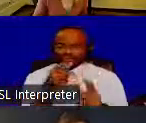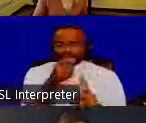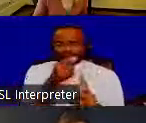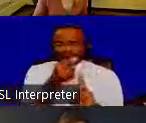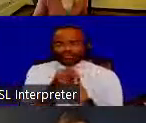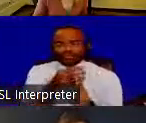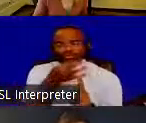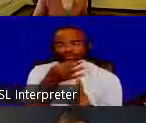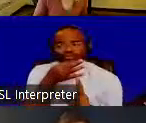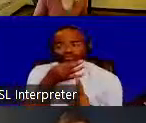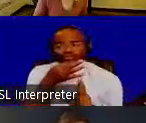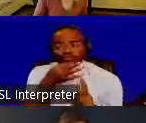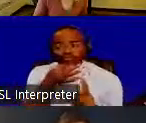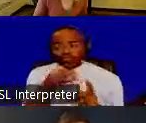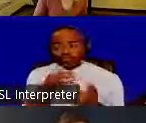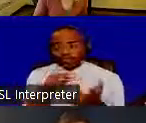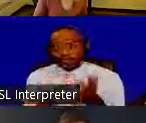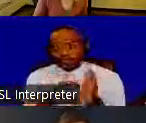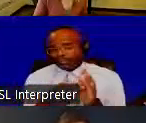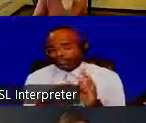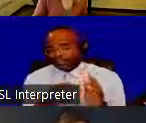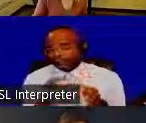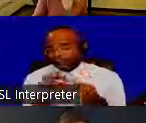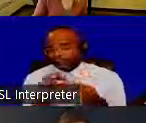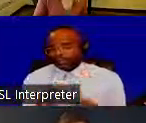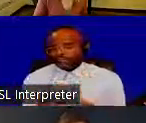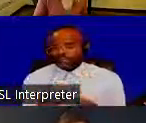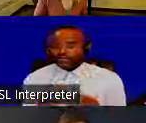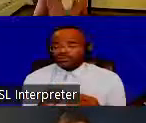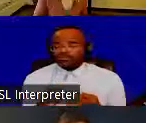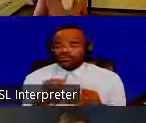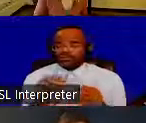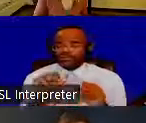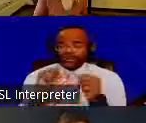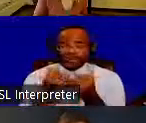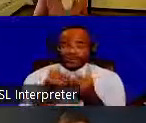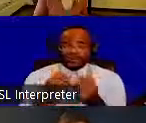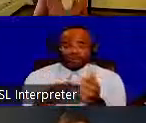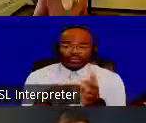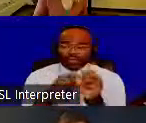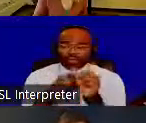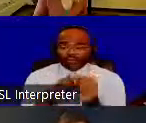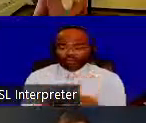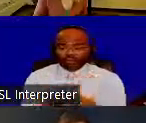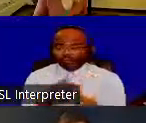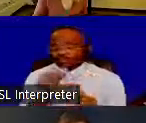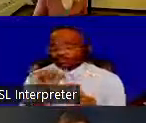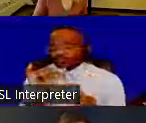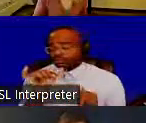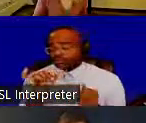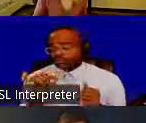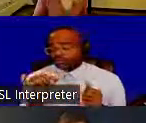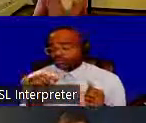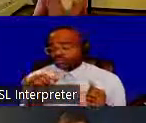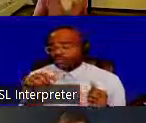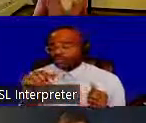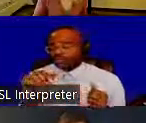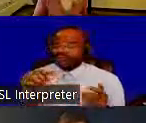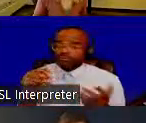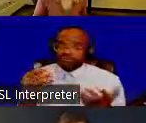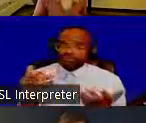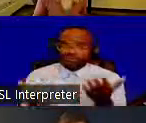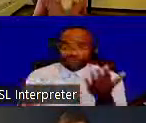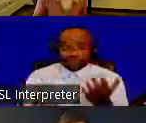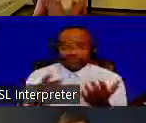future, either to comply with some agency requirement or just to know eventually if you are in fact having